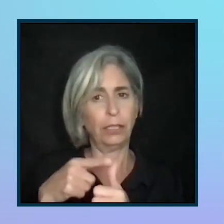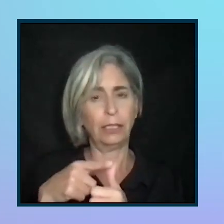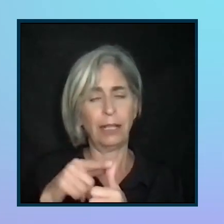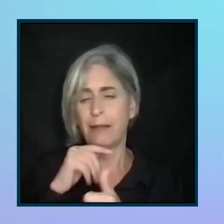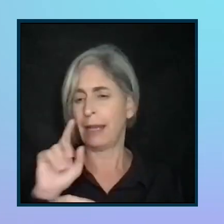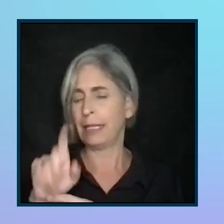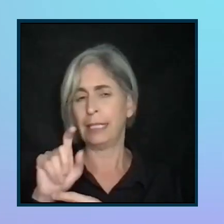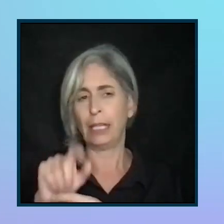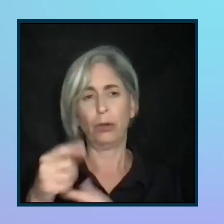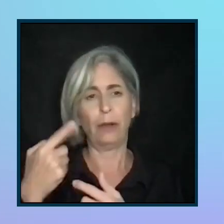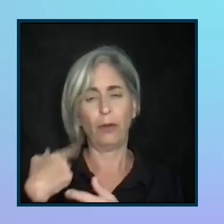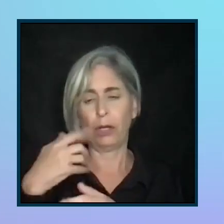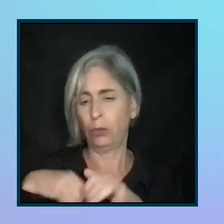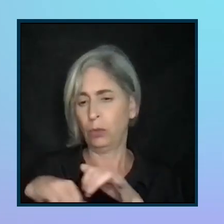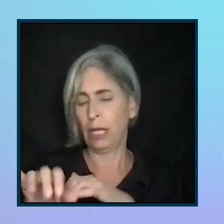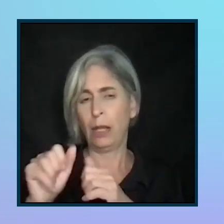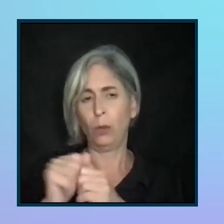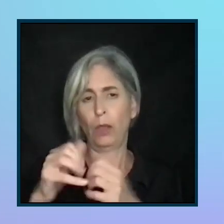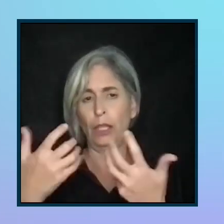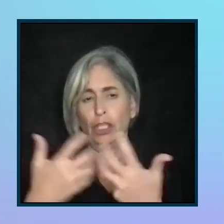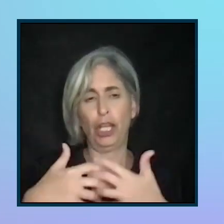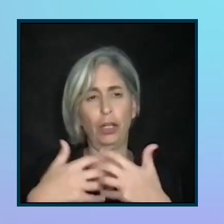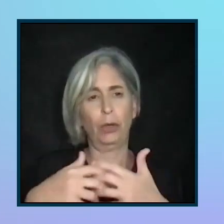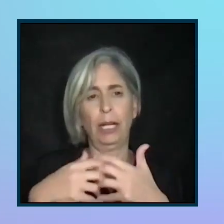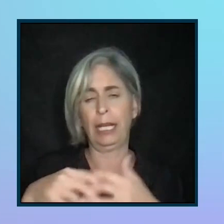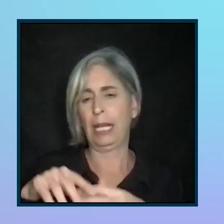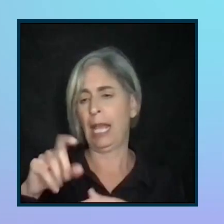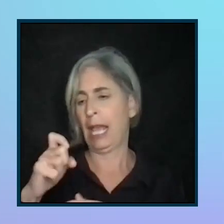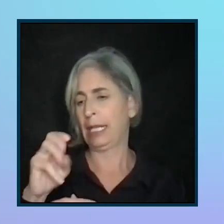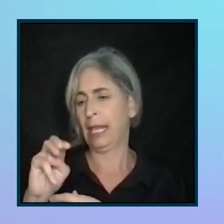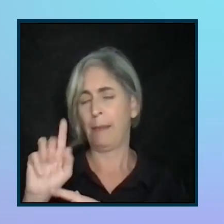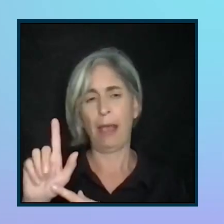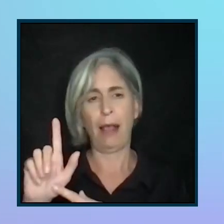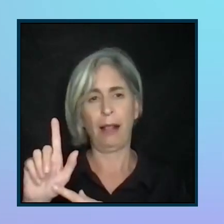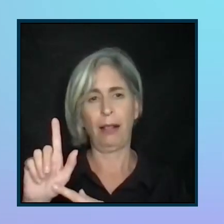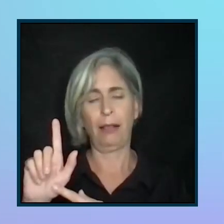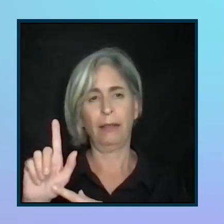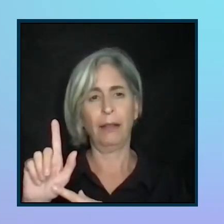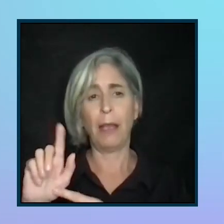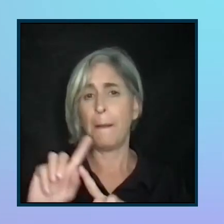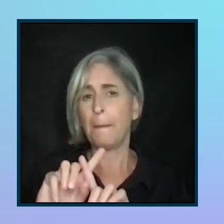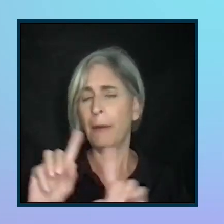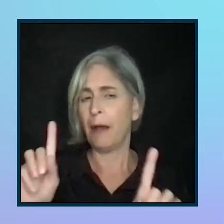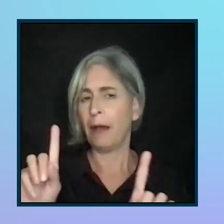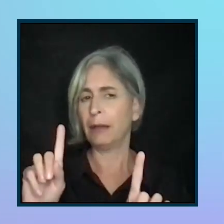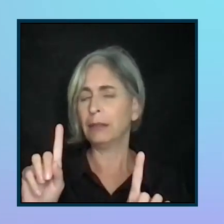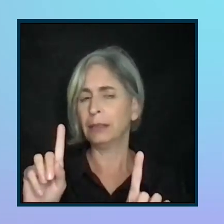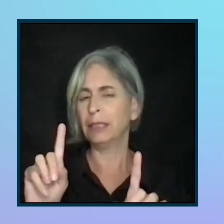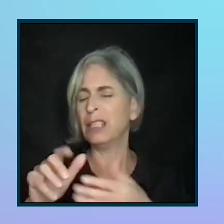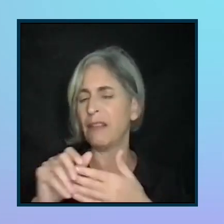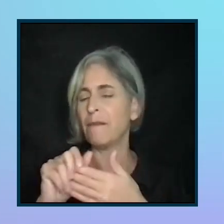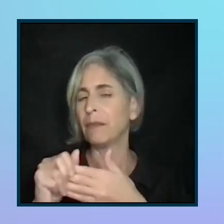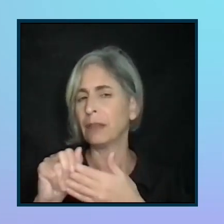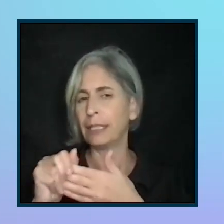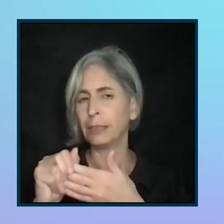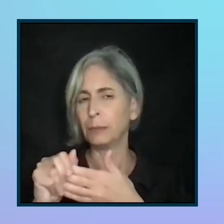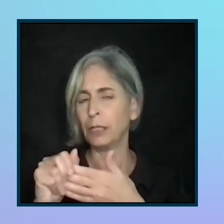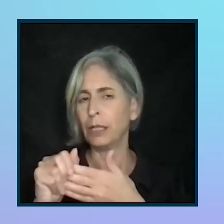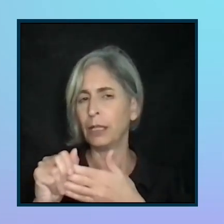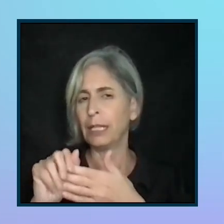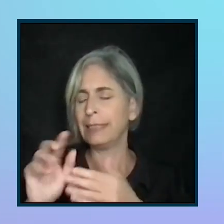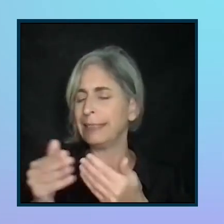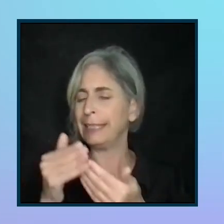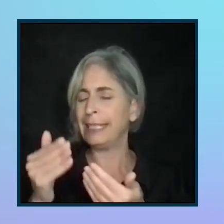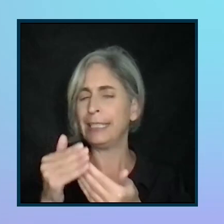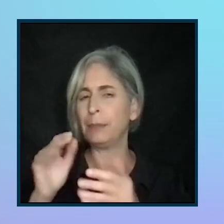for us to be able to stick to generating XML as the only path forward, but it's quite flexible, and it's very